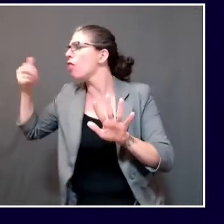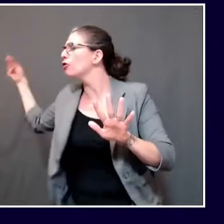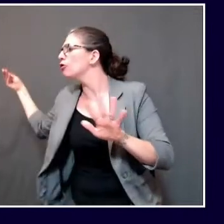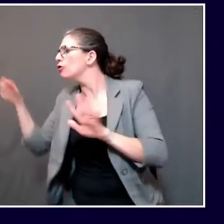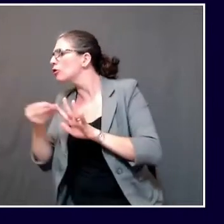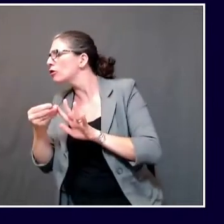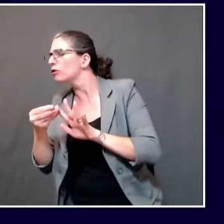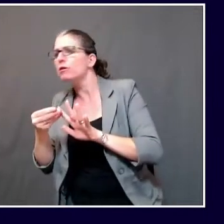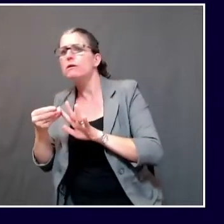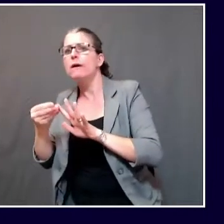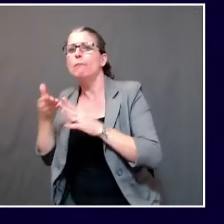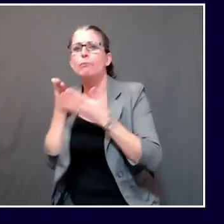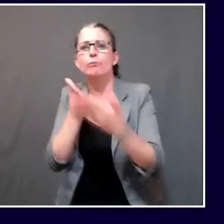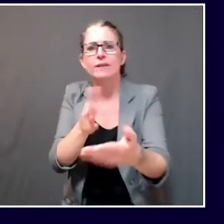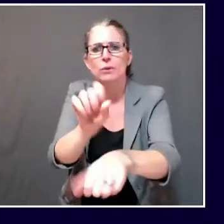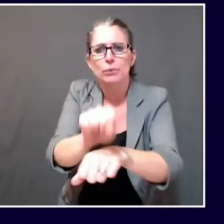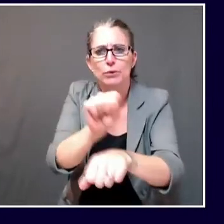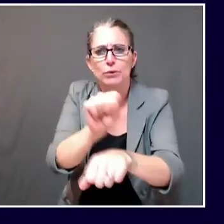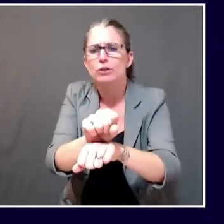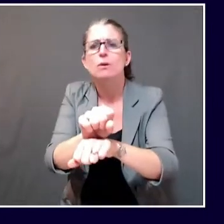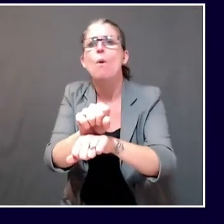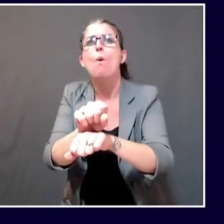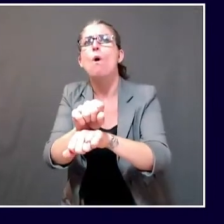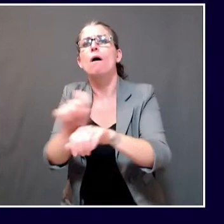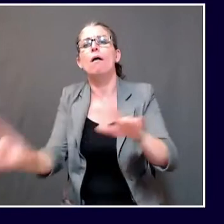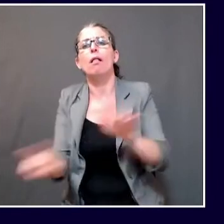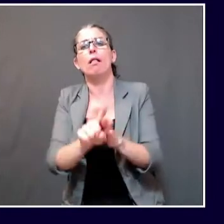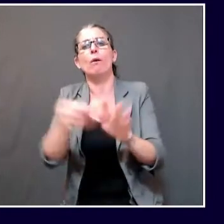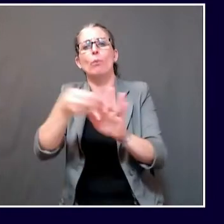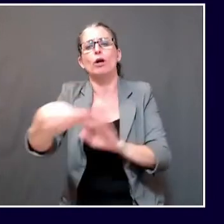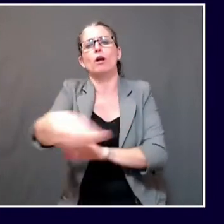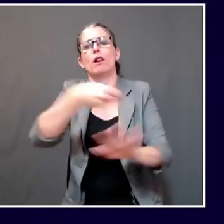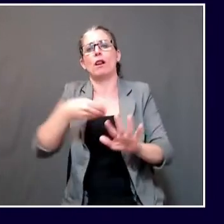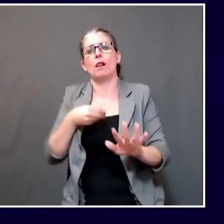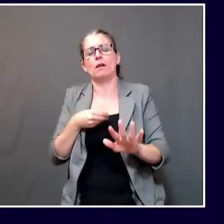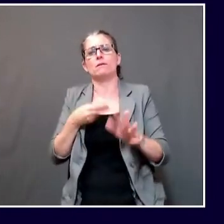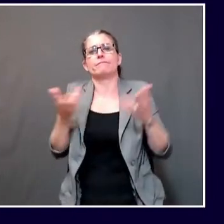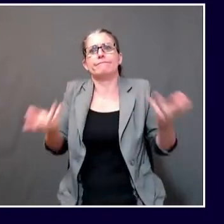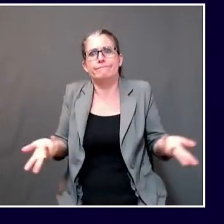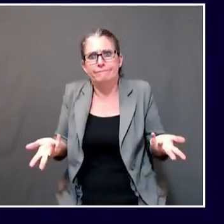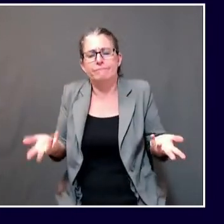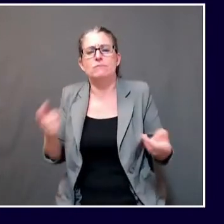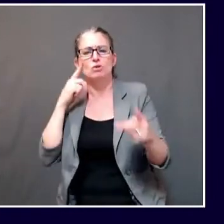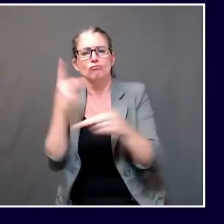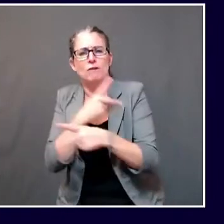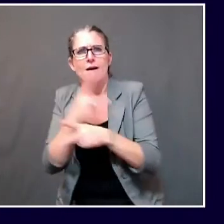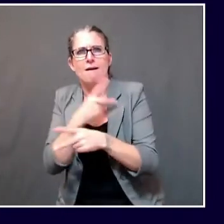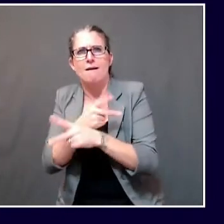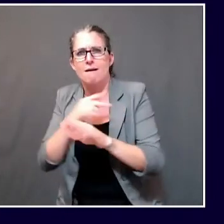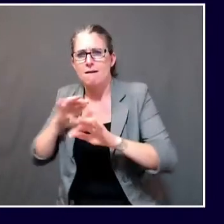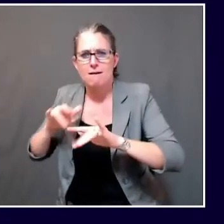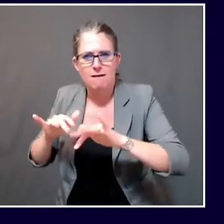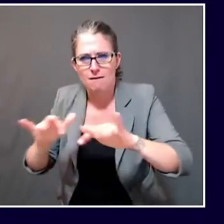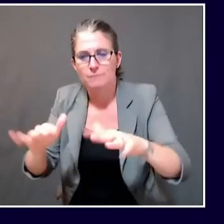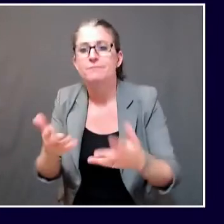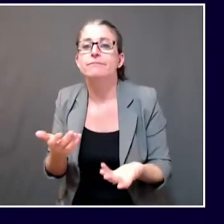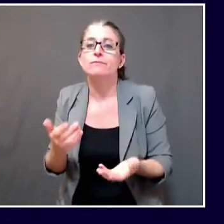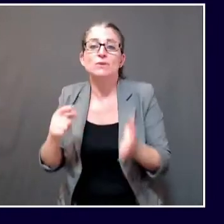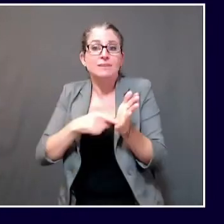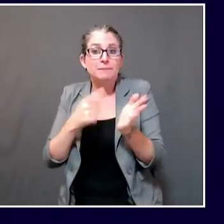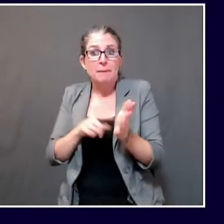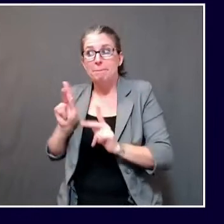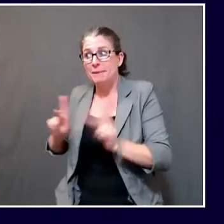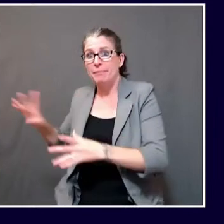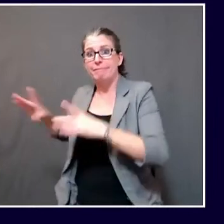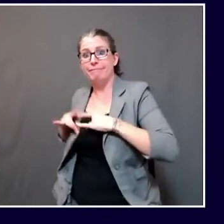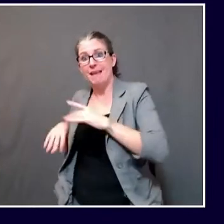it wasn't just detected at the workplace and actually occurred somewhere else. That's really the fundamental question at